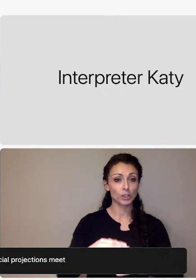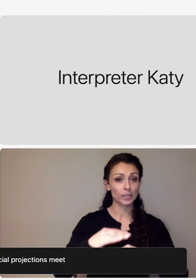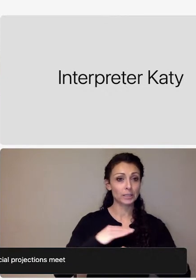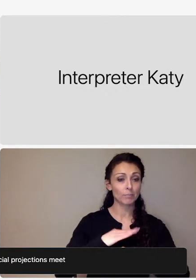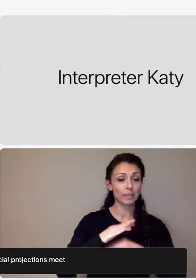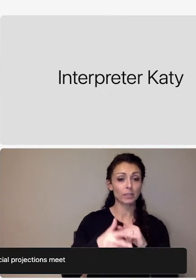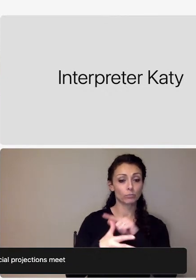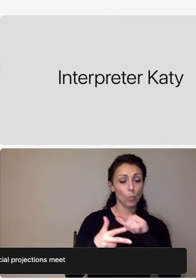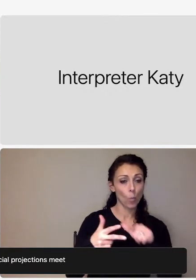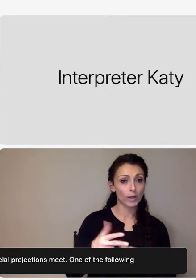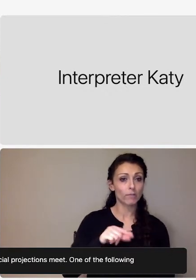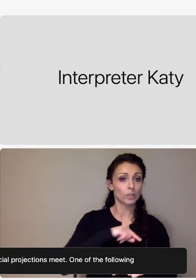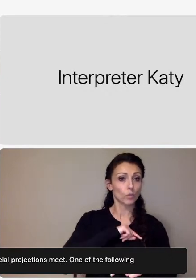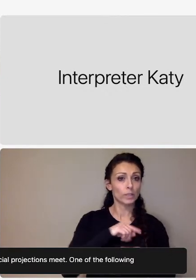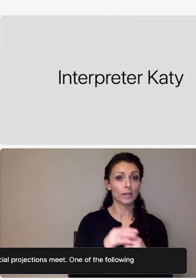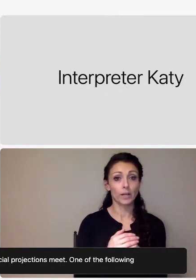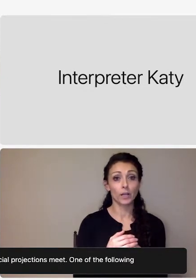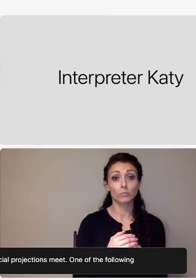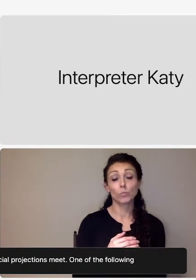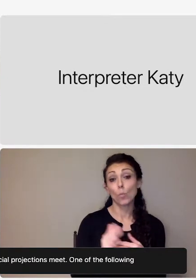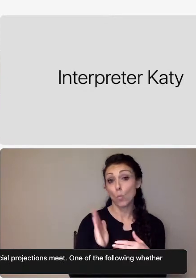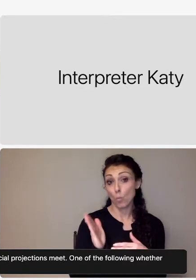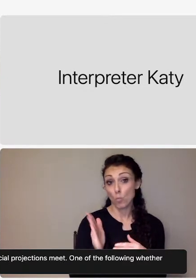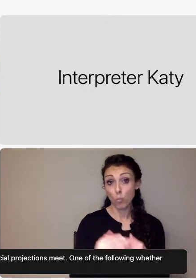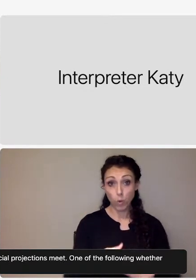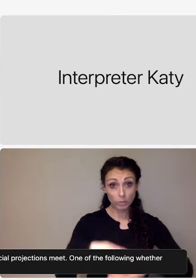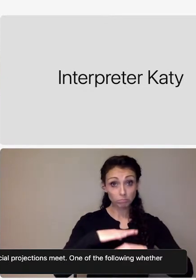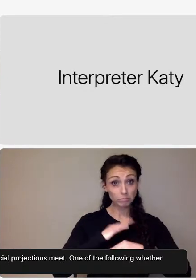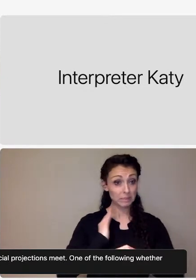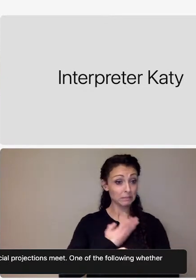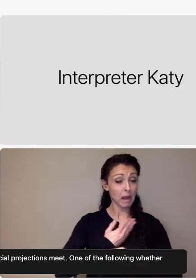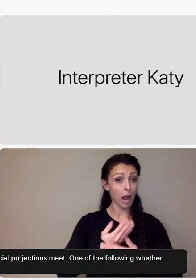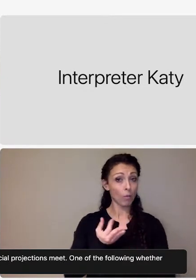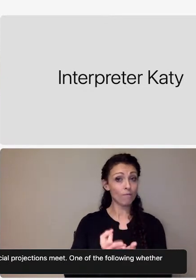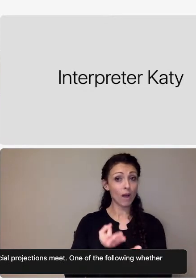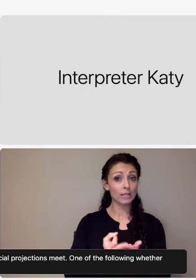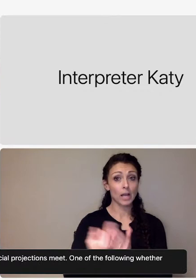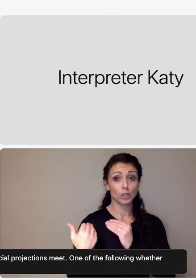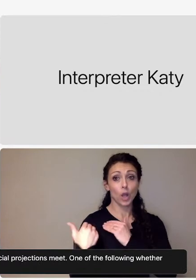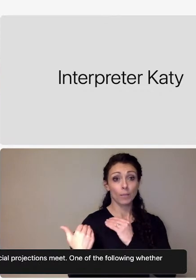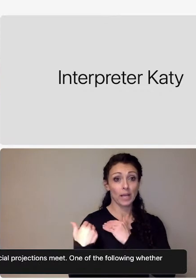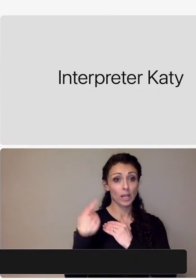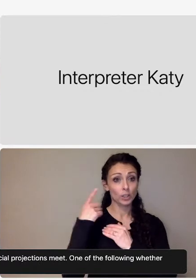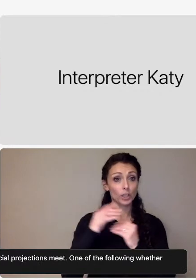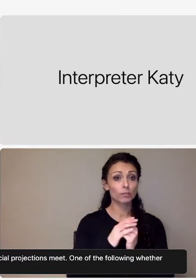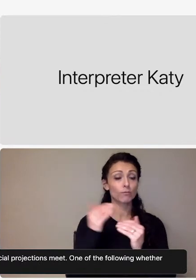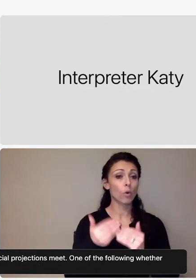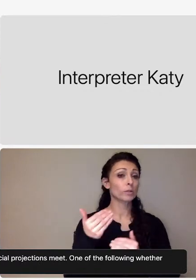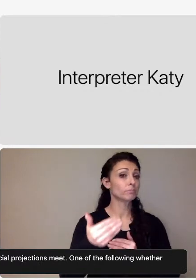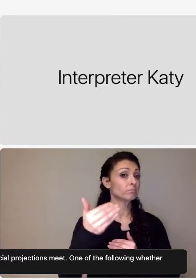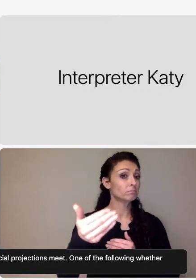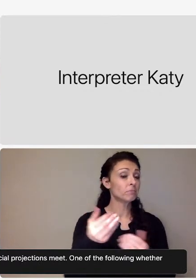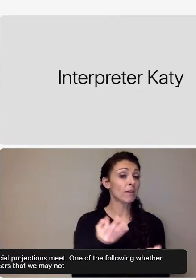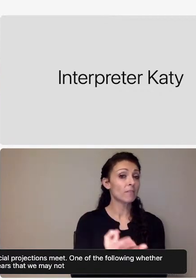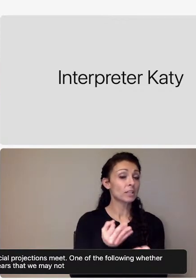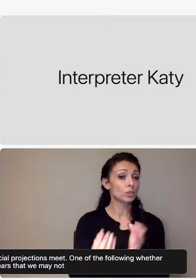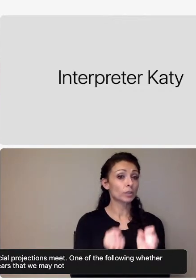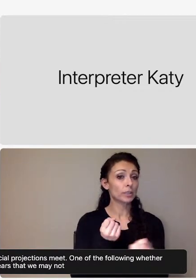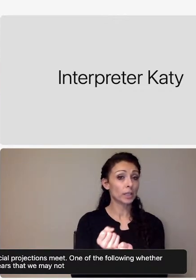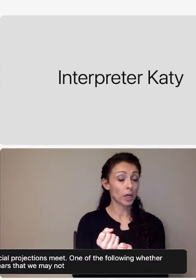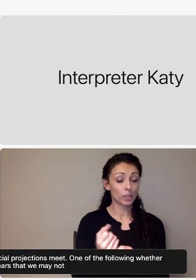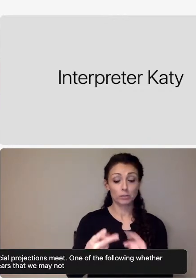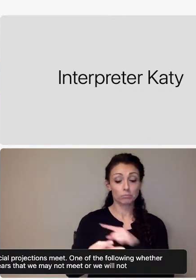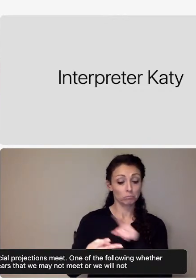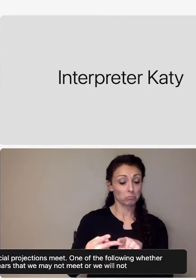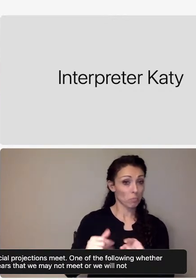following whether we can meet our financial obligations for the current and two subsequent fiscal years that we may not meet or we will